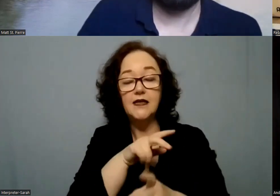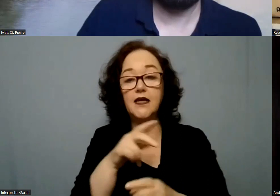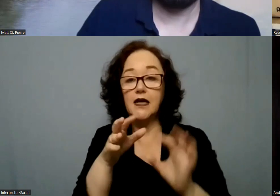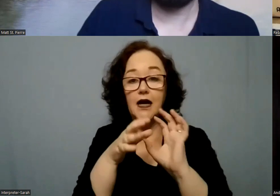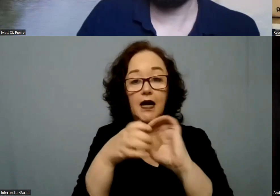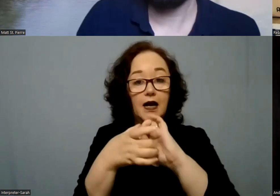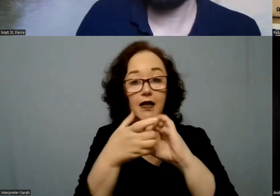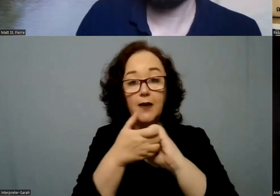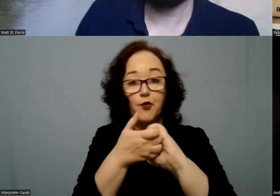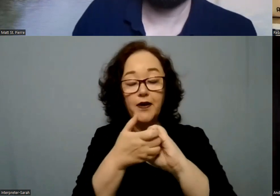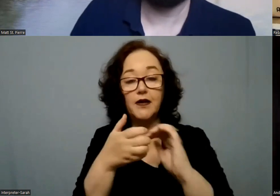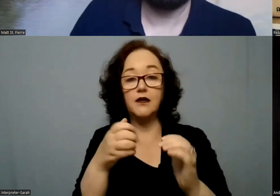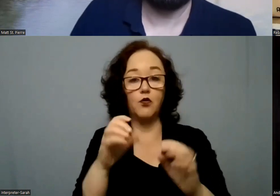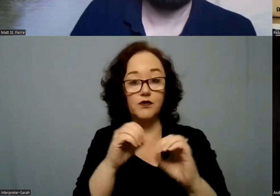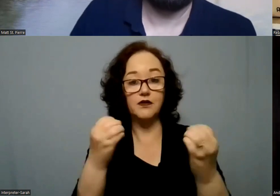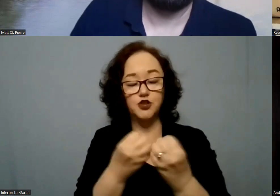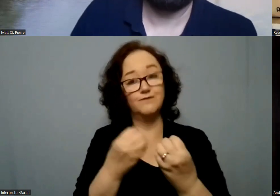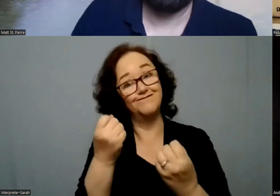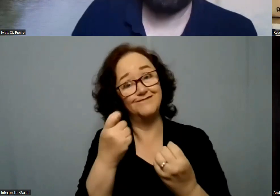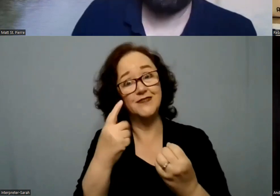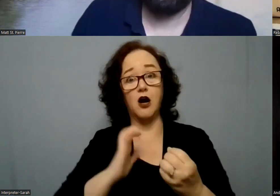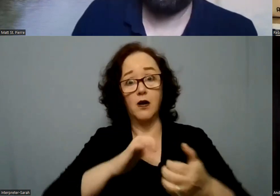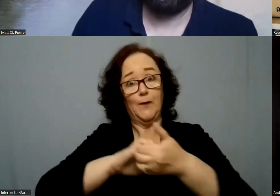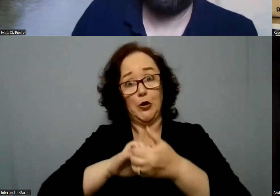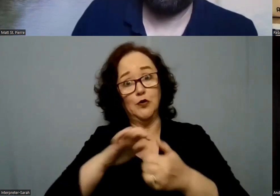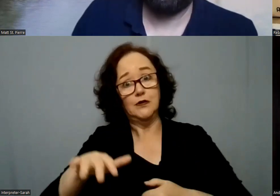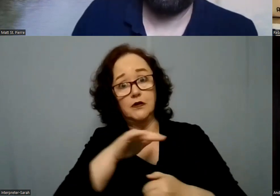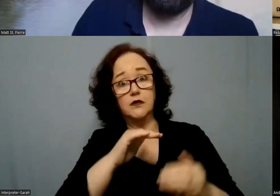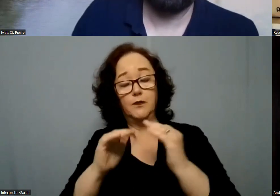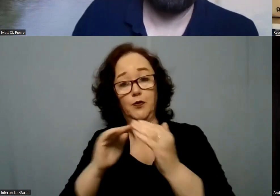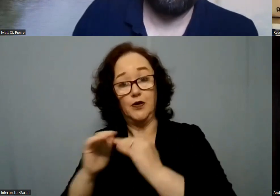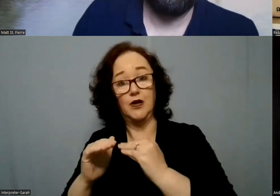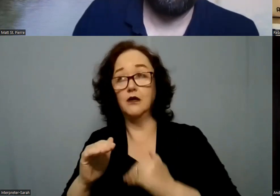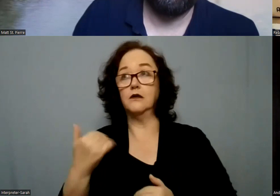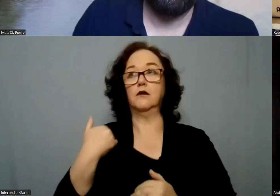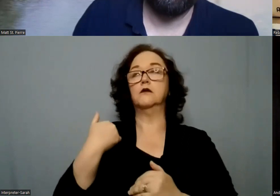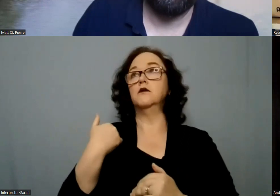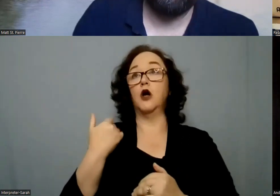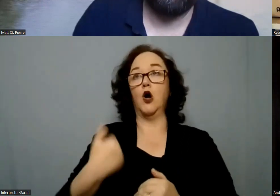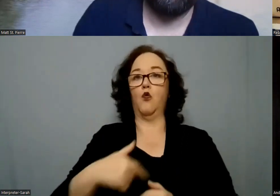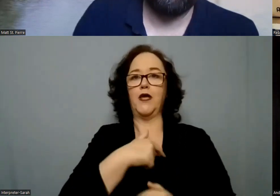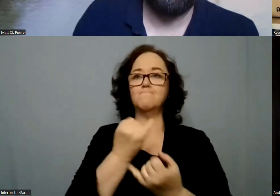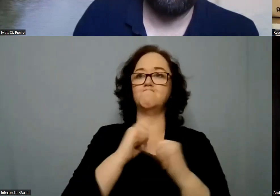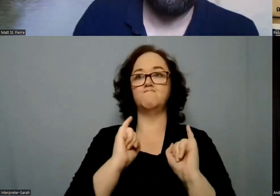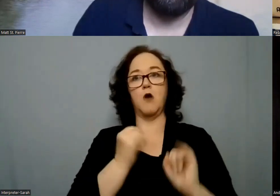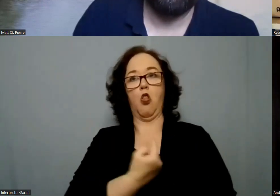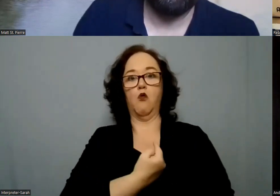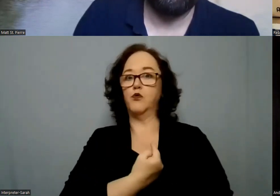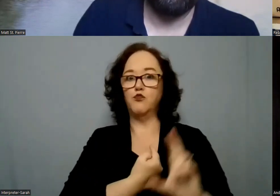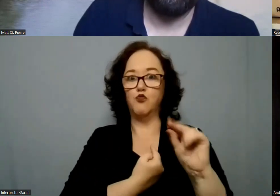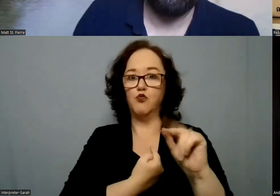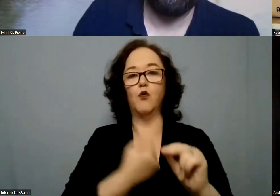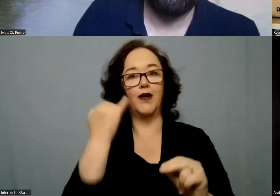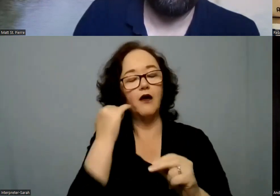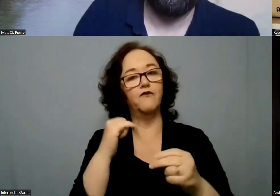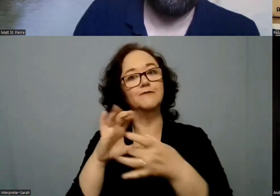Our partners in the communities remind us that we don't need to do this on our own. So when we work in partnership with other providers, we're